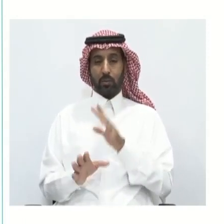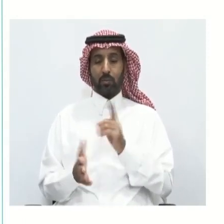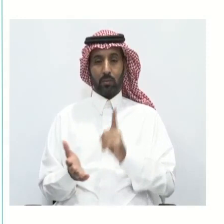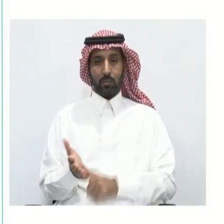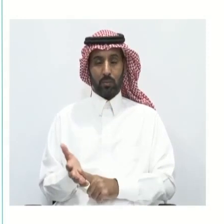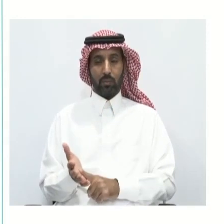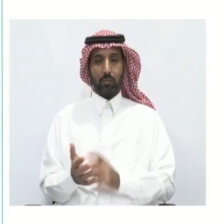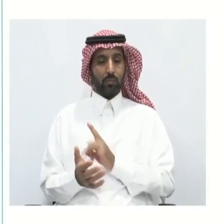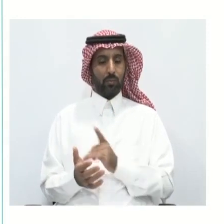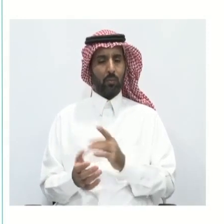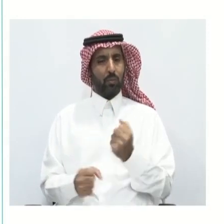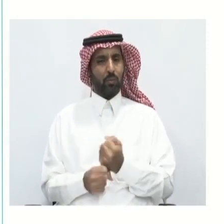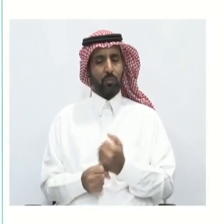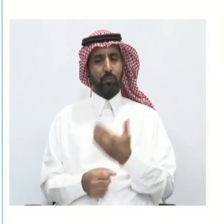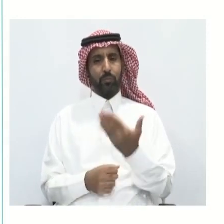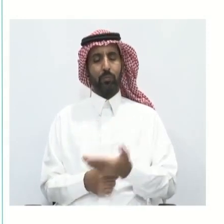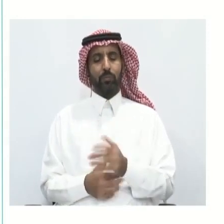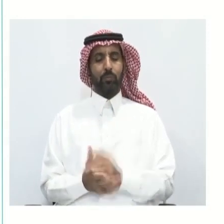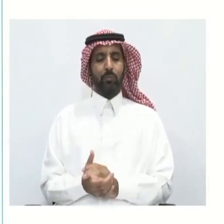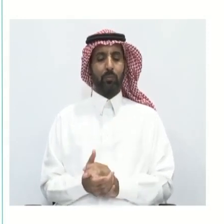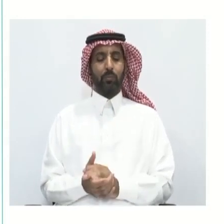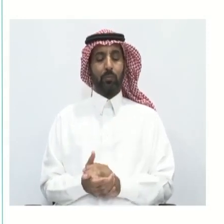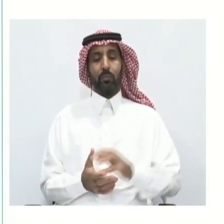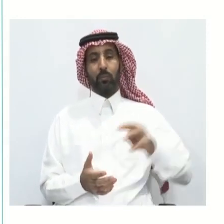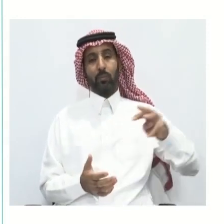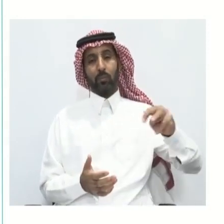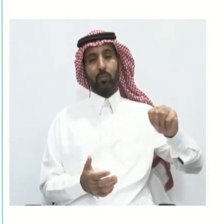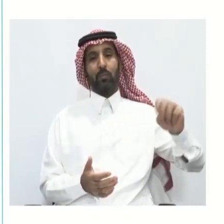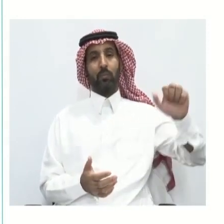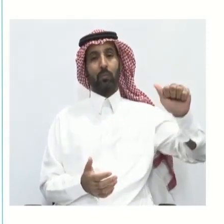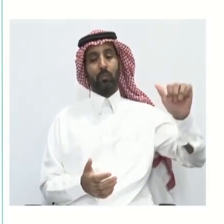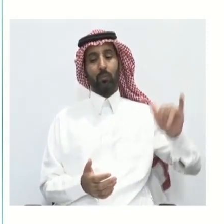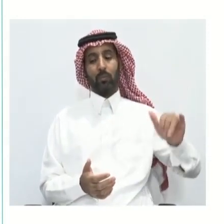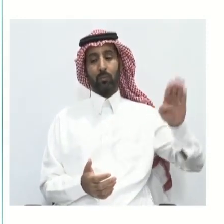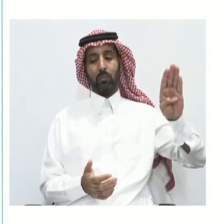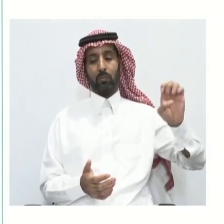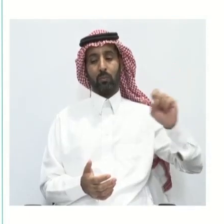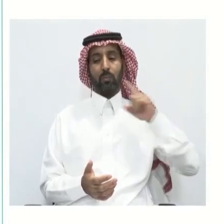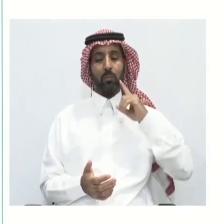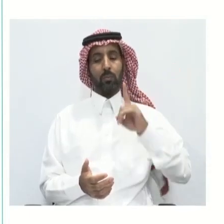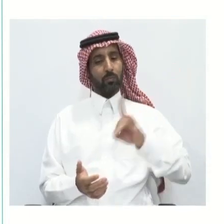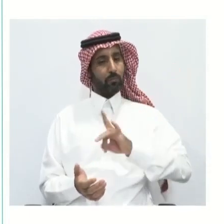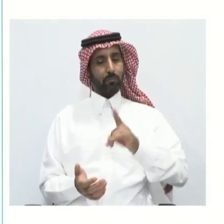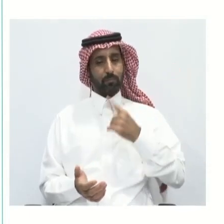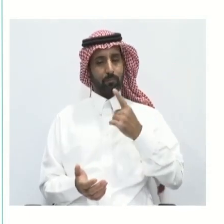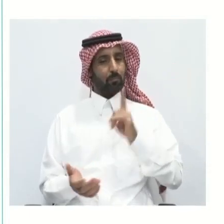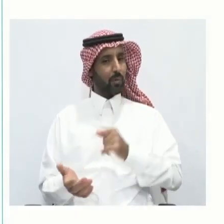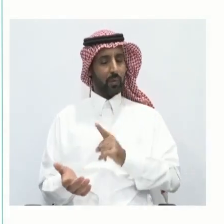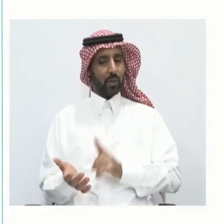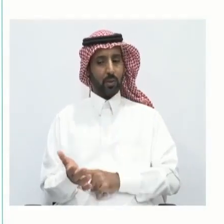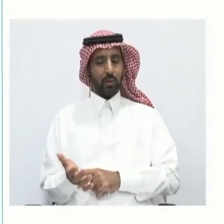certain. You are not sure about your answer here. So we use maybe and probably with will to say about uncertain